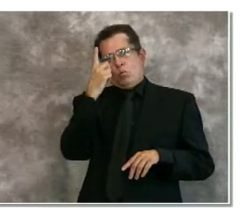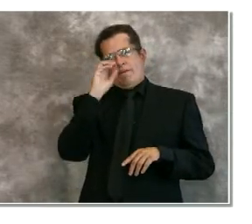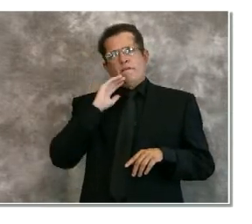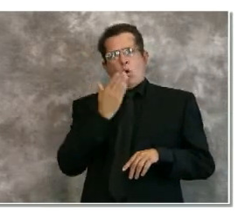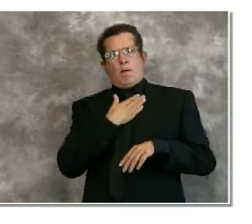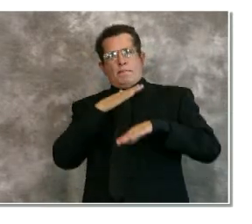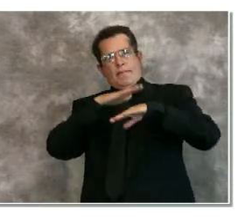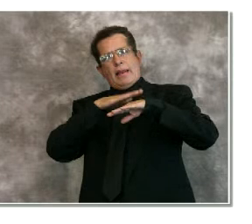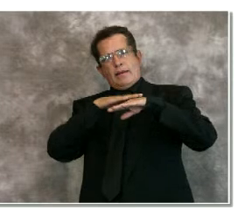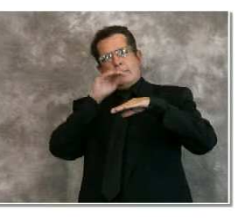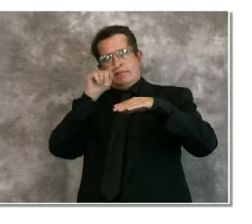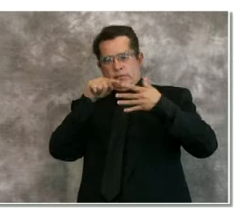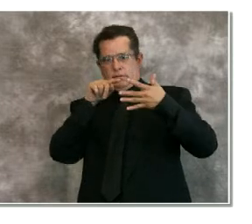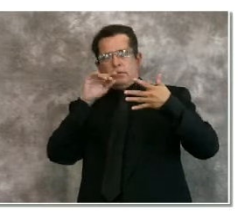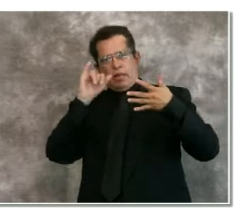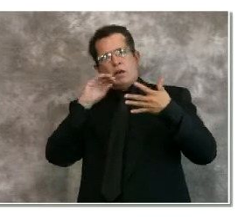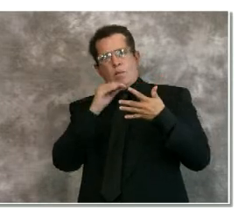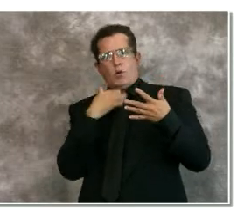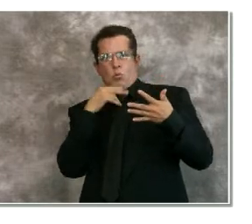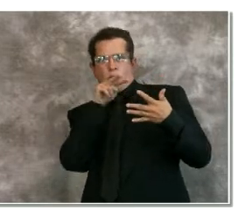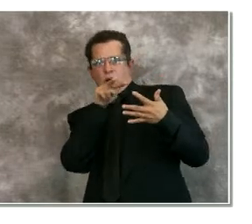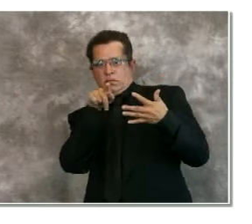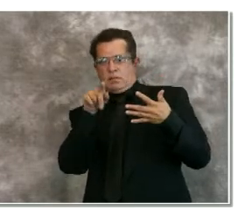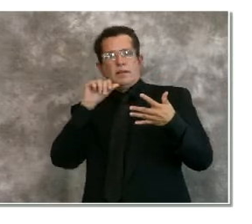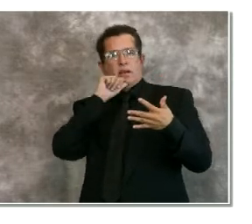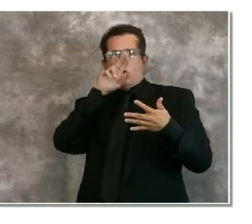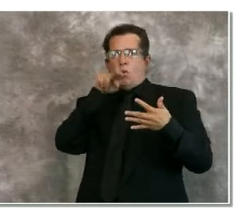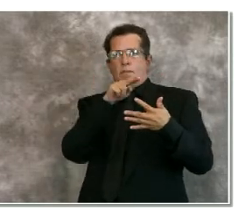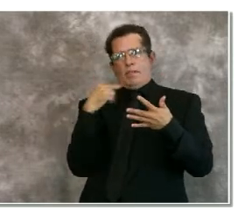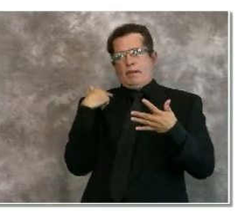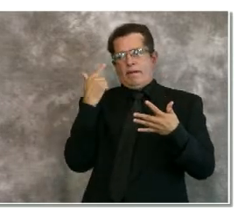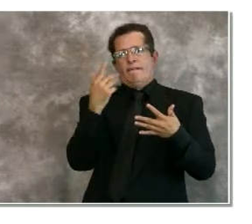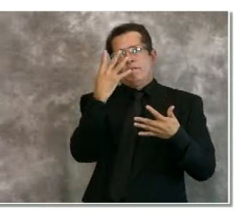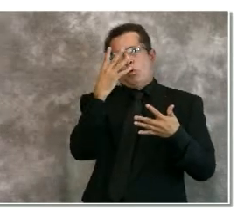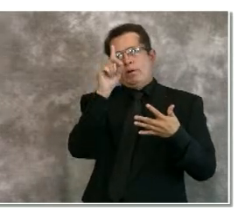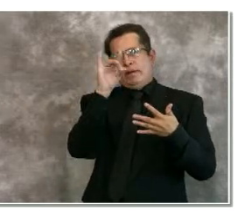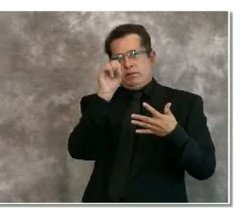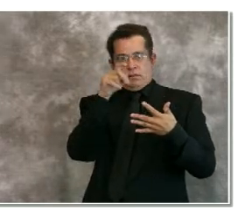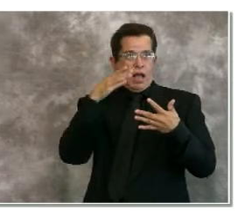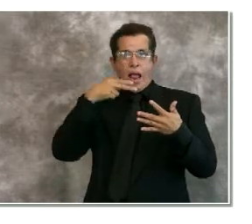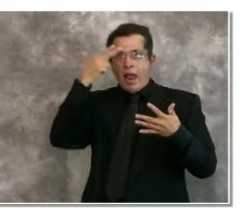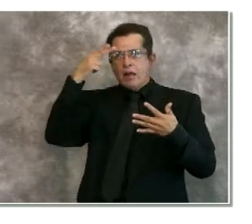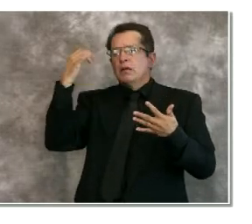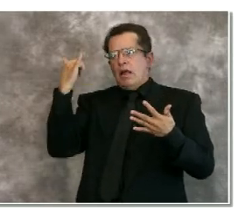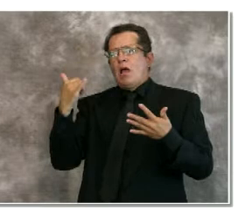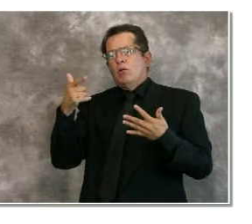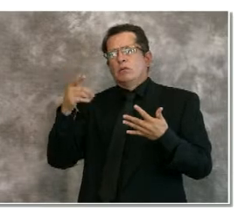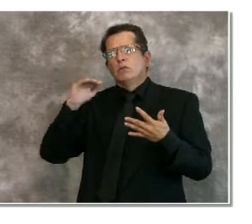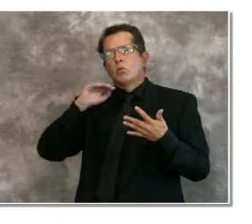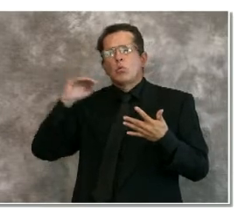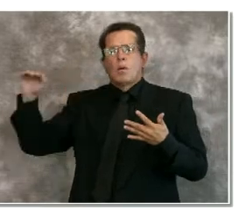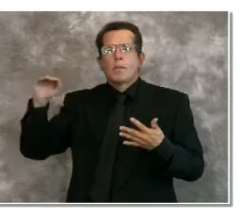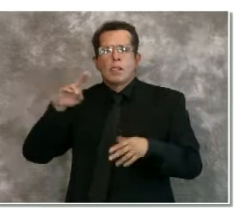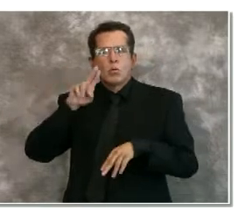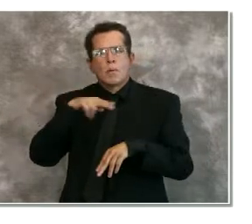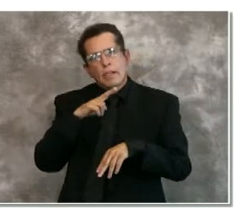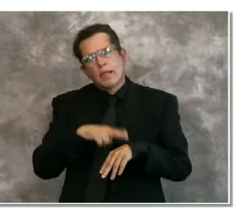metrics, has been abnormal for the past 4 days, but today has normalized. Next